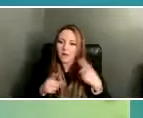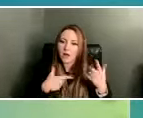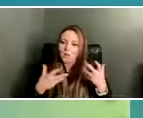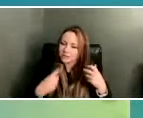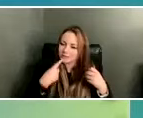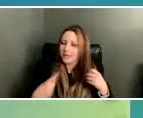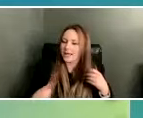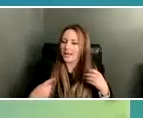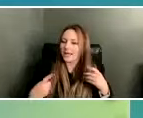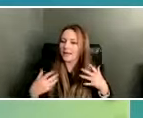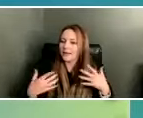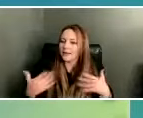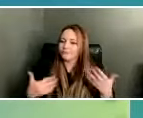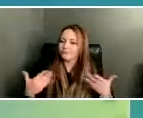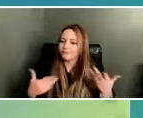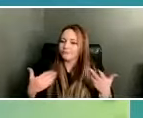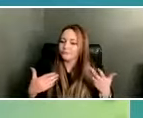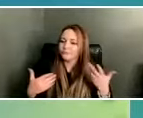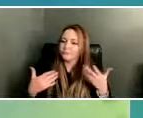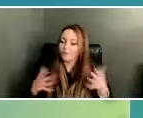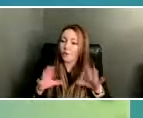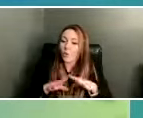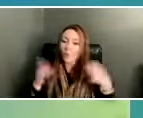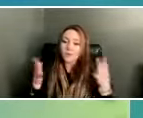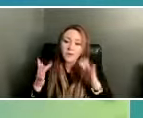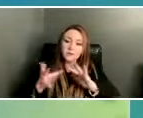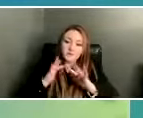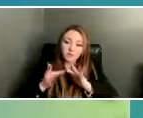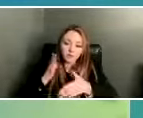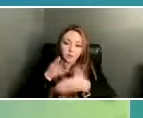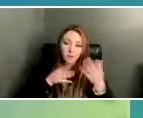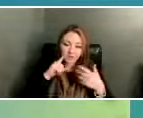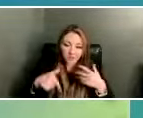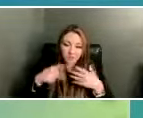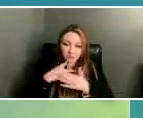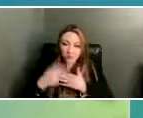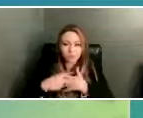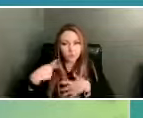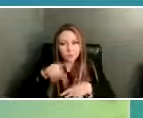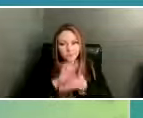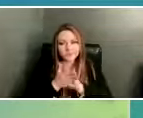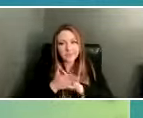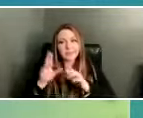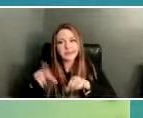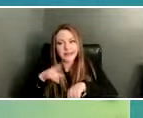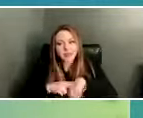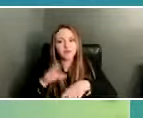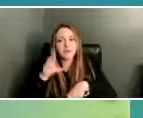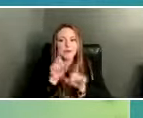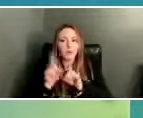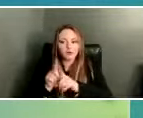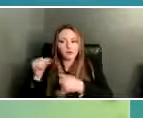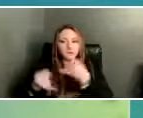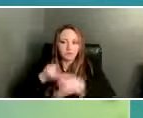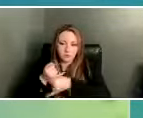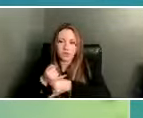by opening up the virtual aspect of this program, we've been able to go national, as you see, and internationally. And that's been